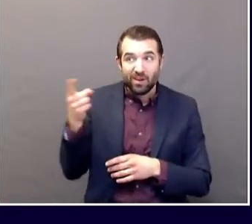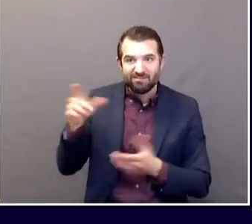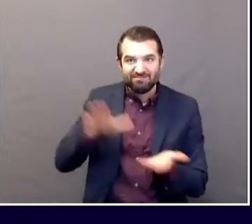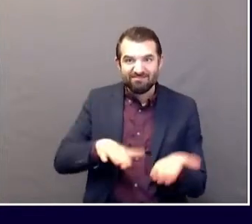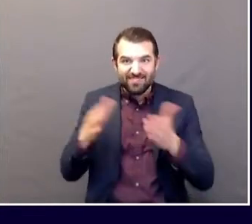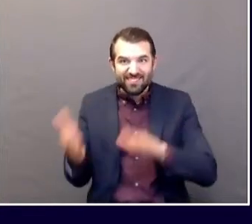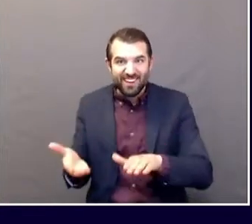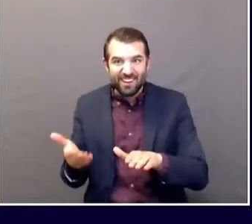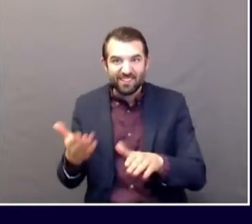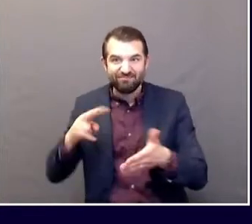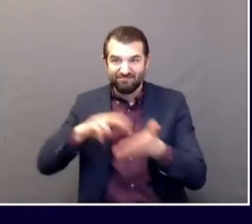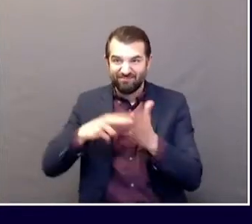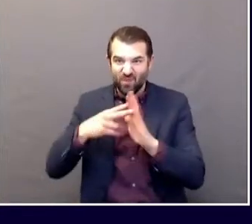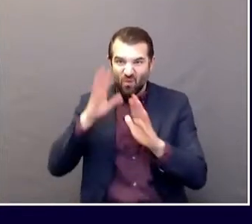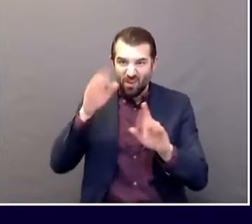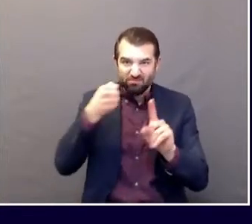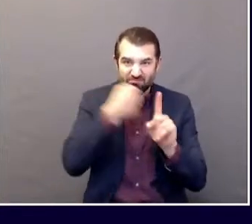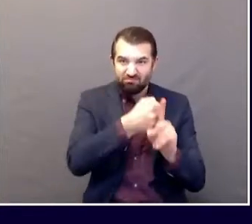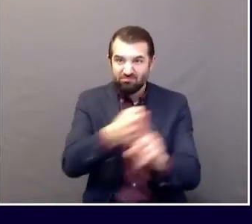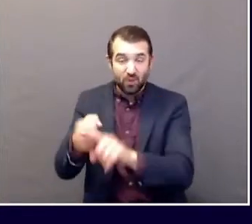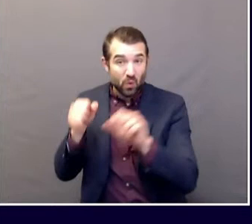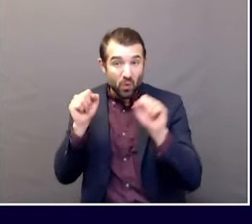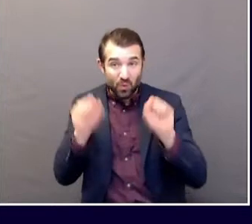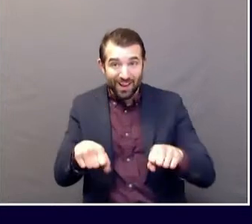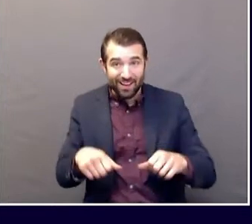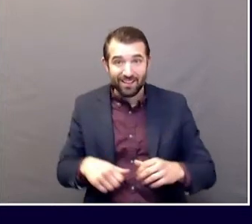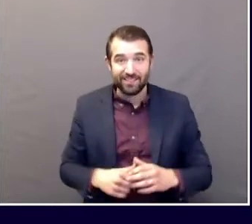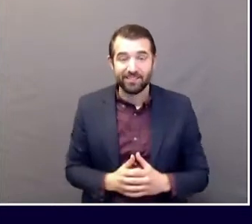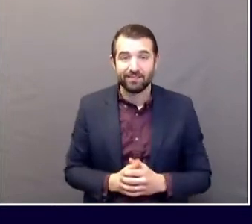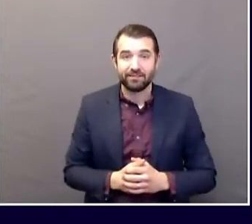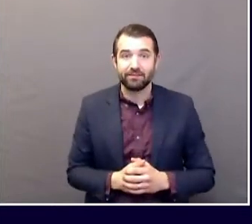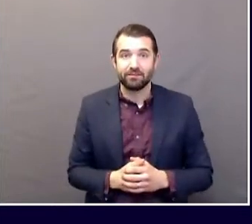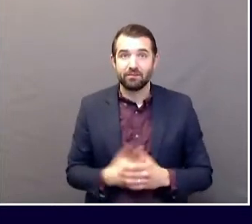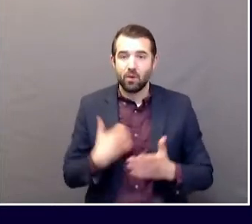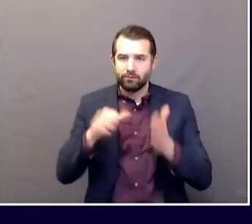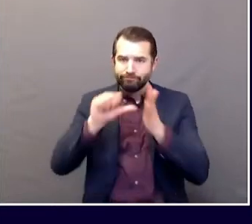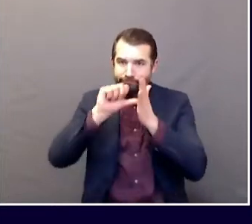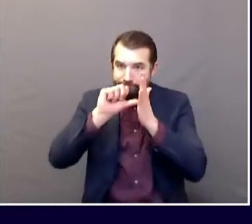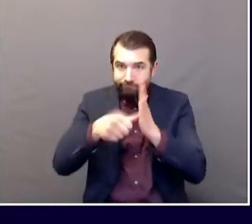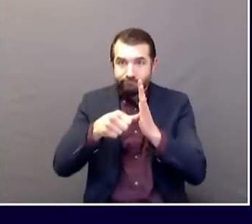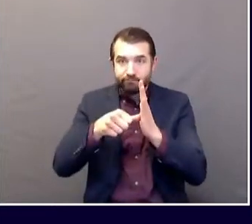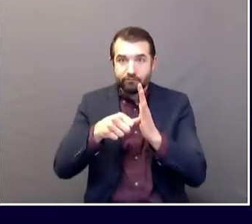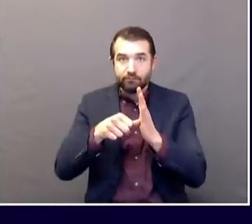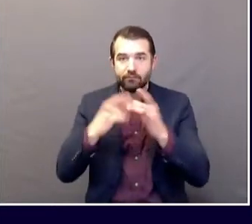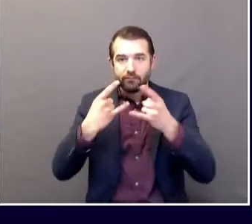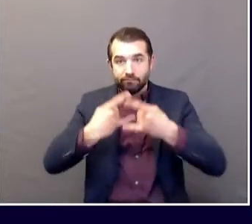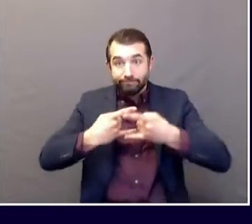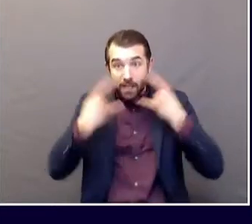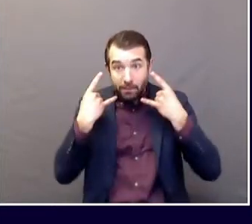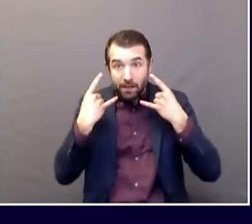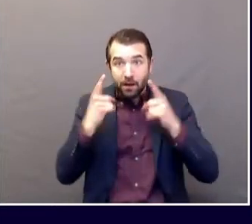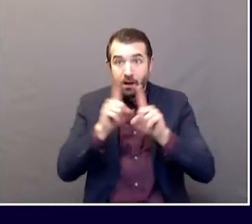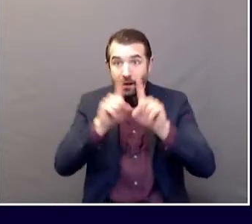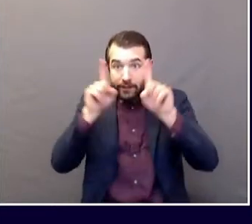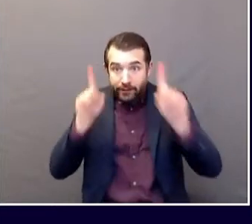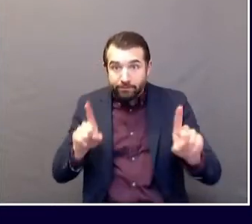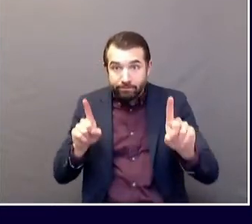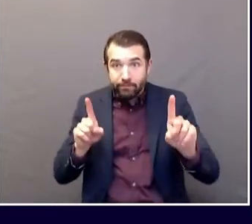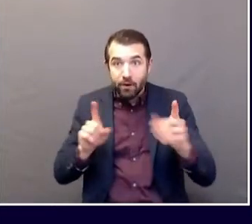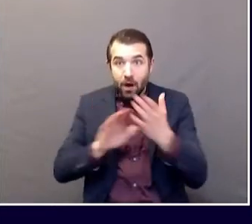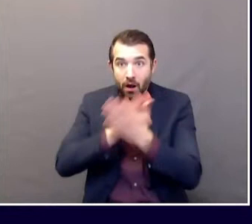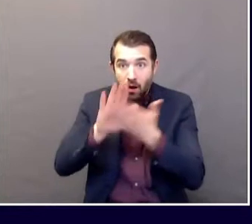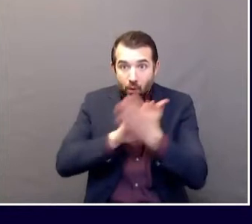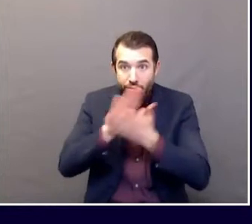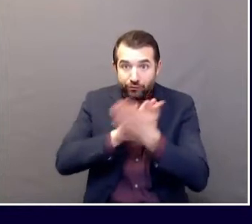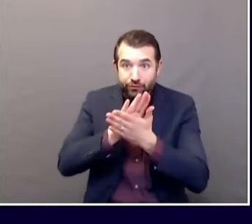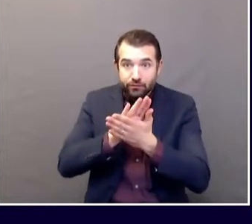younger Mainers alike, to do the things we've talked about, wear those face coverings, avoid crowds, making sure they are doing everything they can to stay